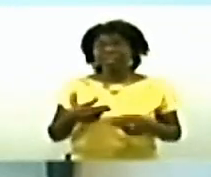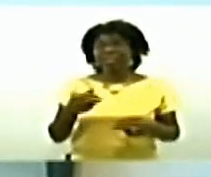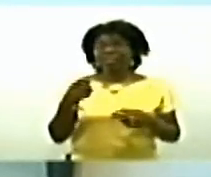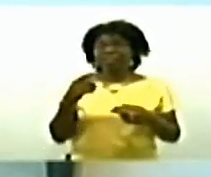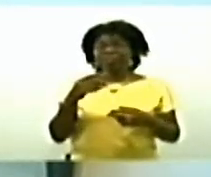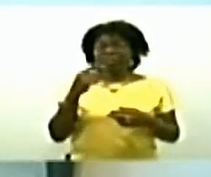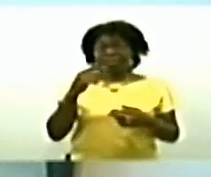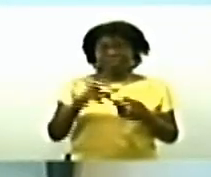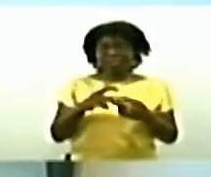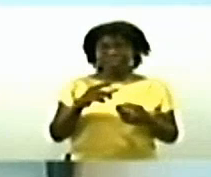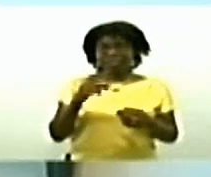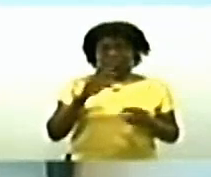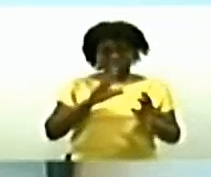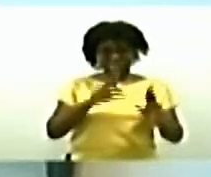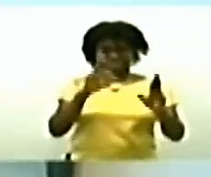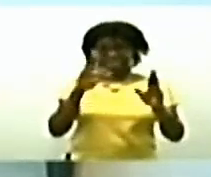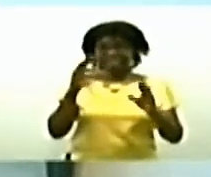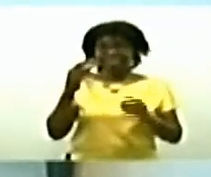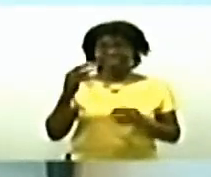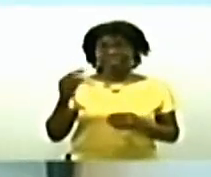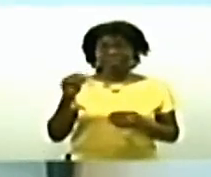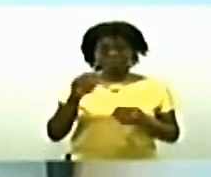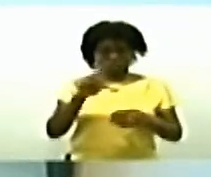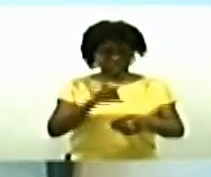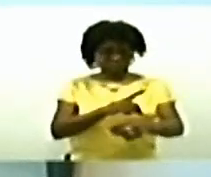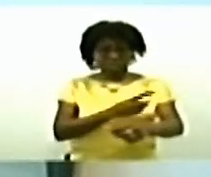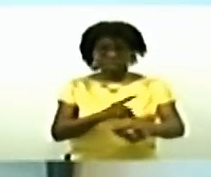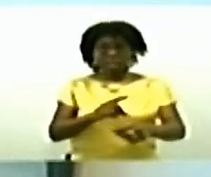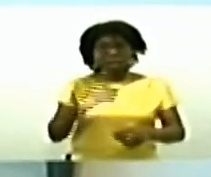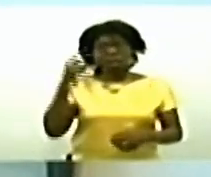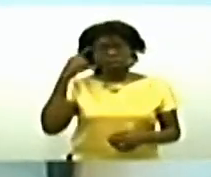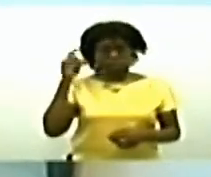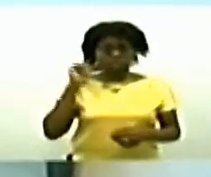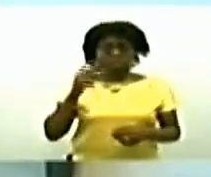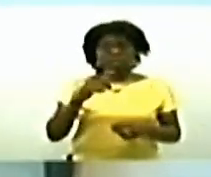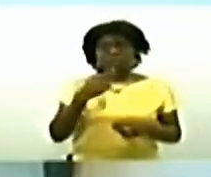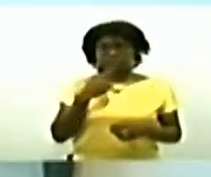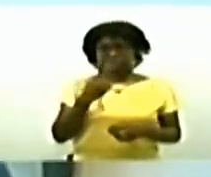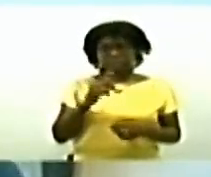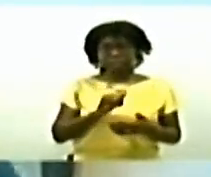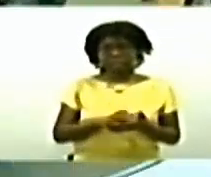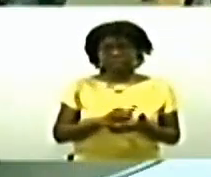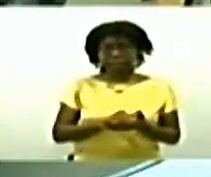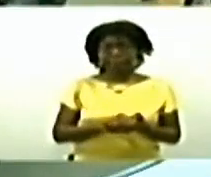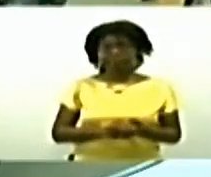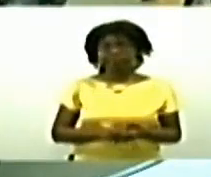to respect them and their duty. I just thought I should make this contribution, Mr. President.